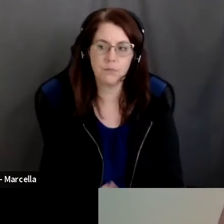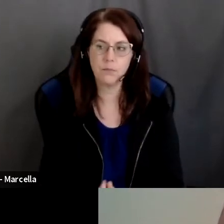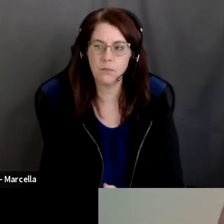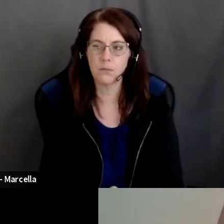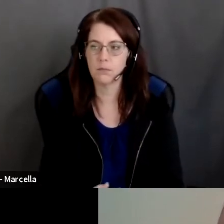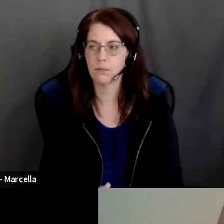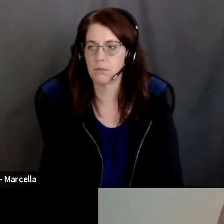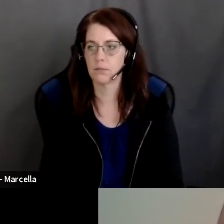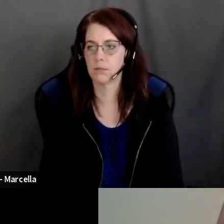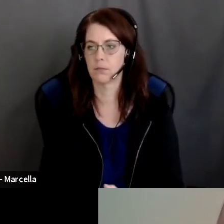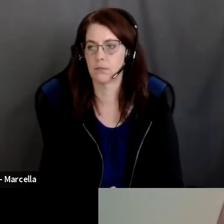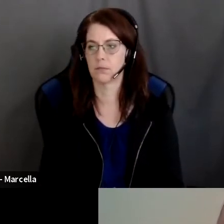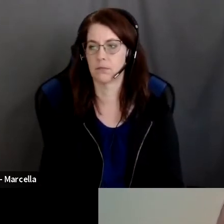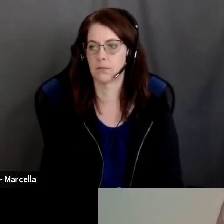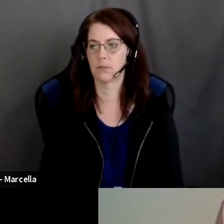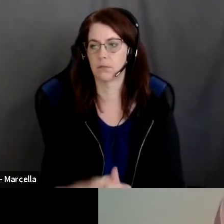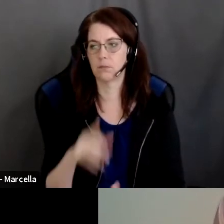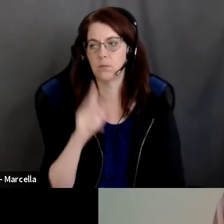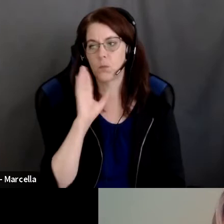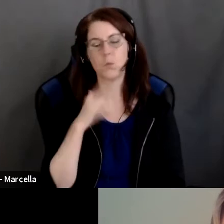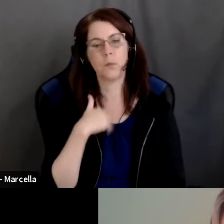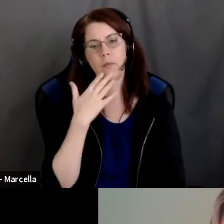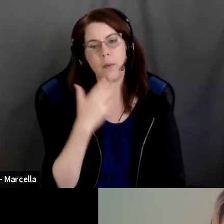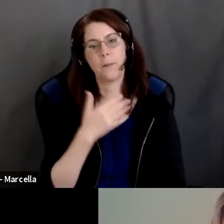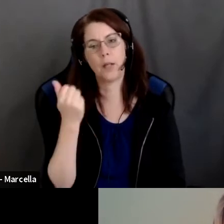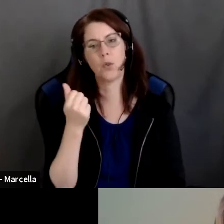I think you'll have a better